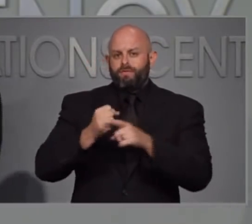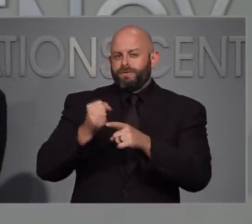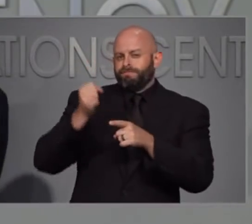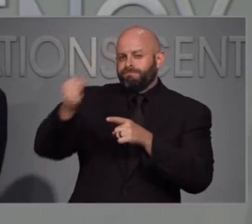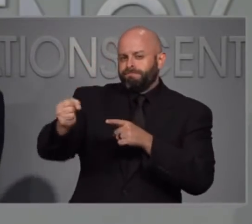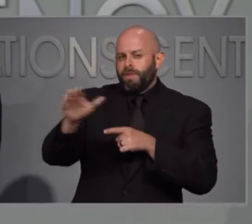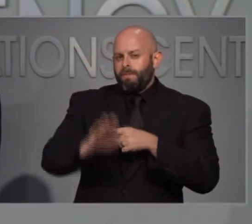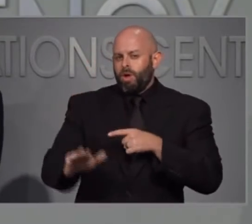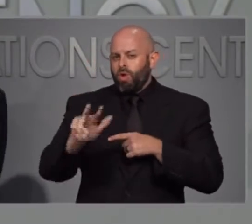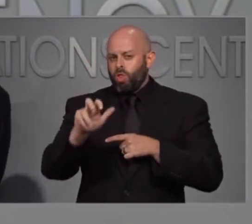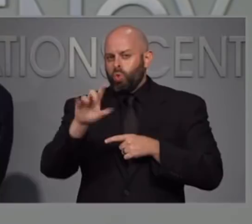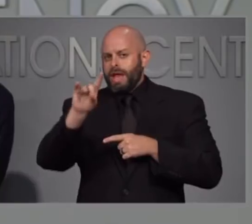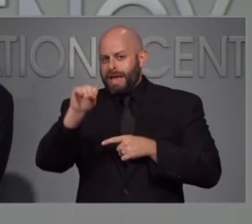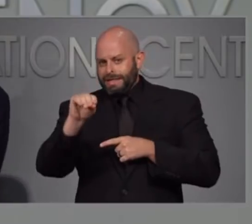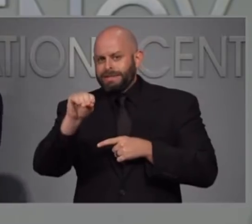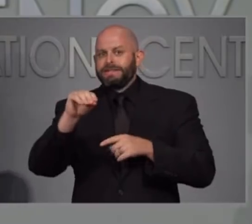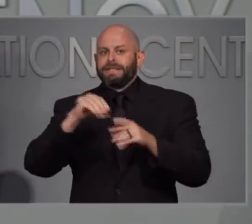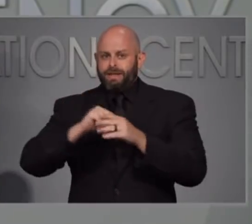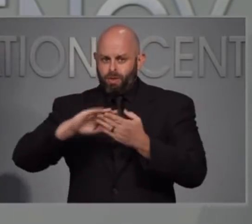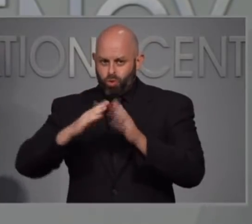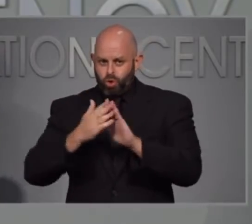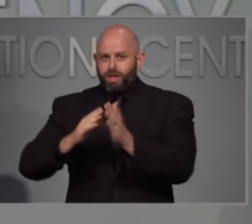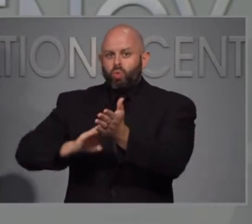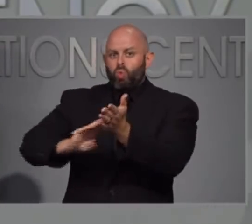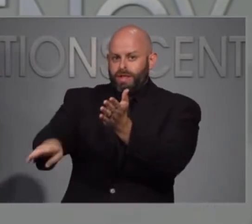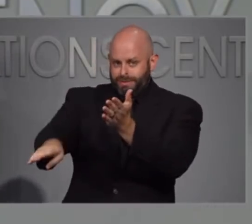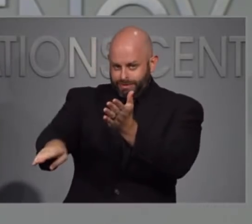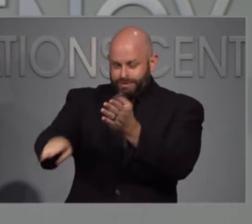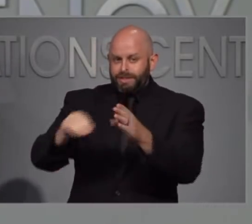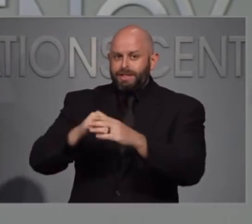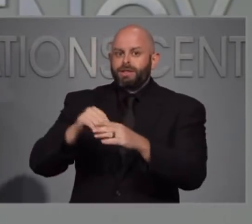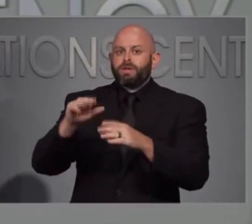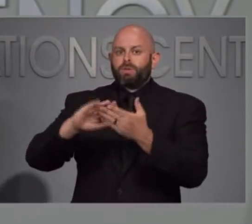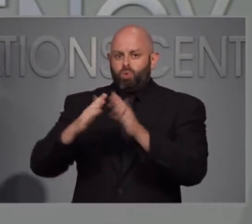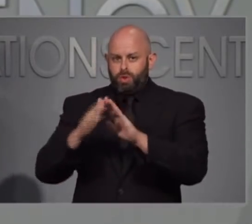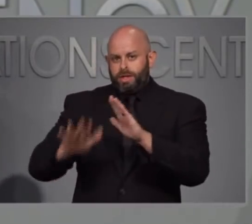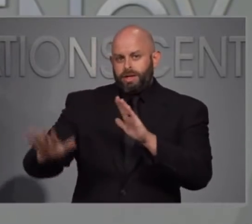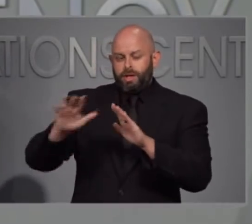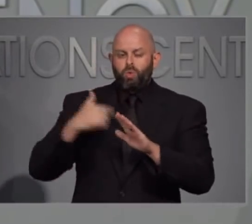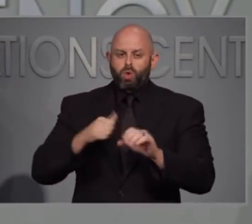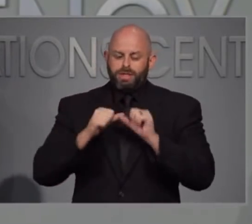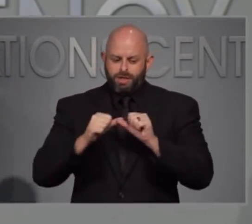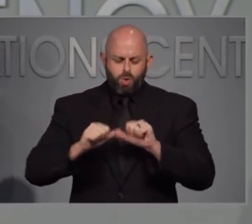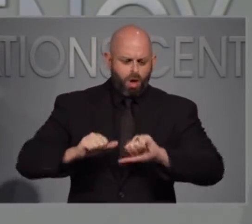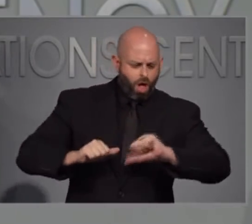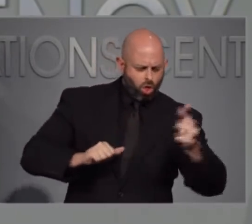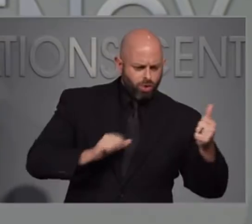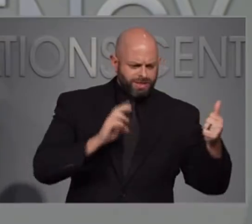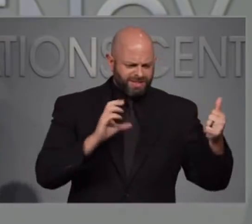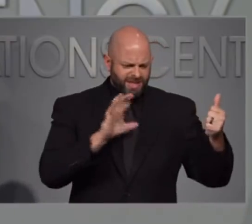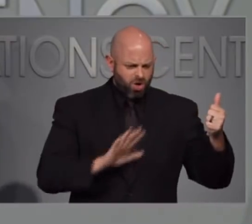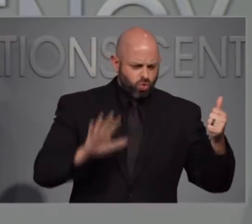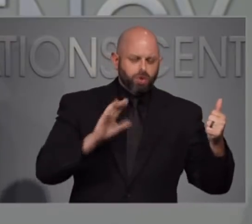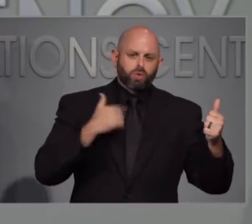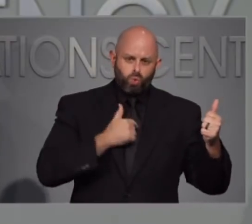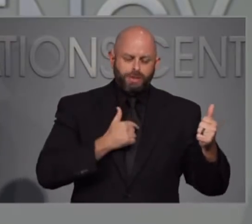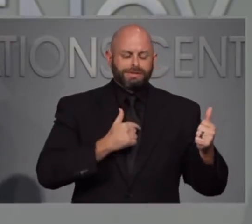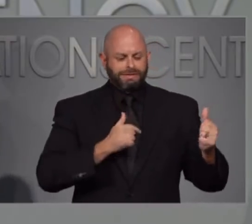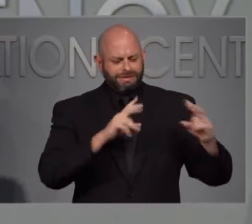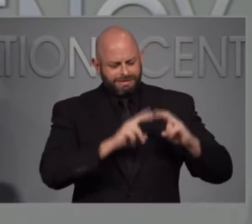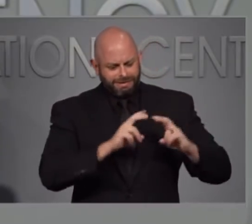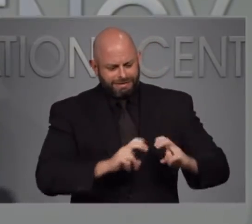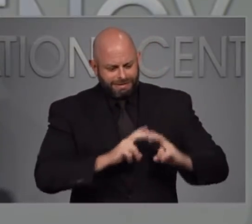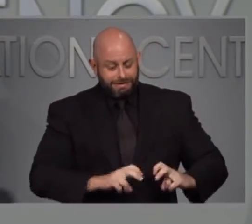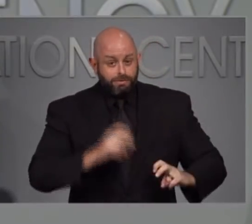of those individuals into the communities, and we're continuing to work through that candidate pool. They still have to